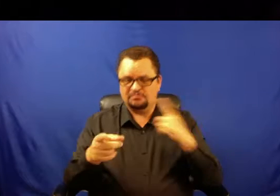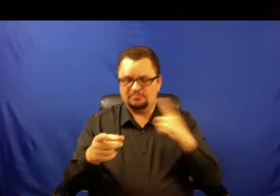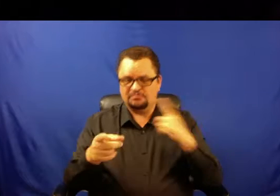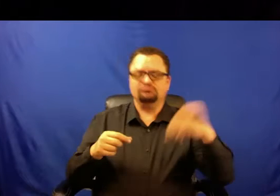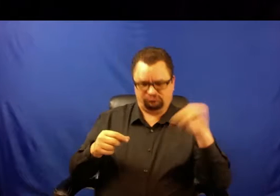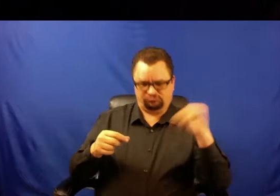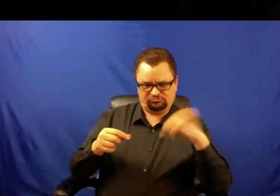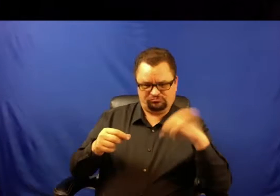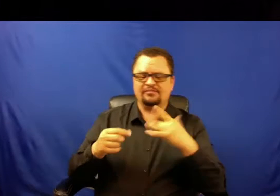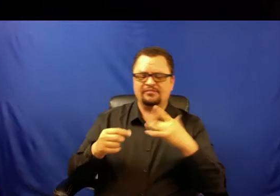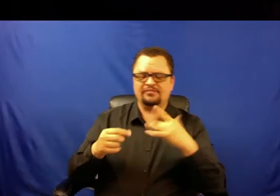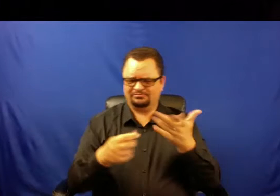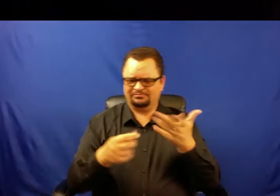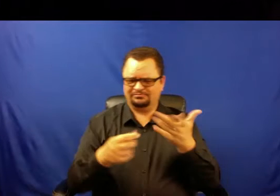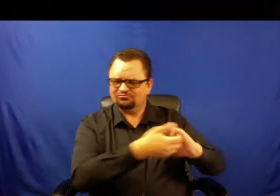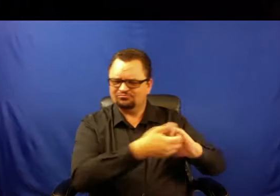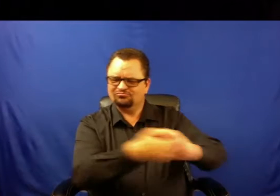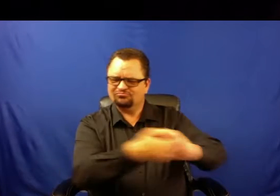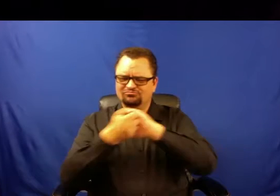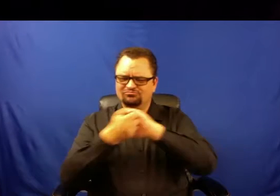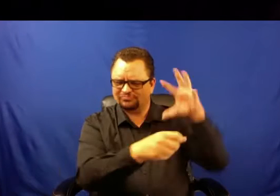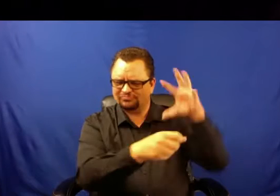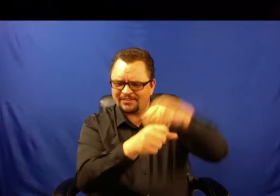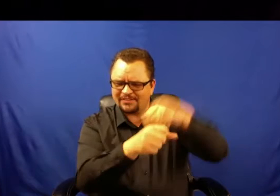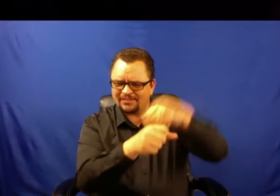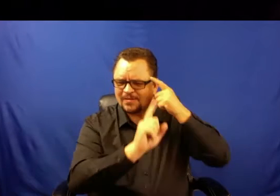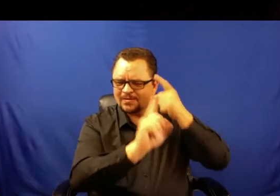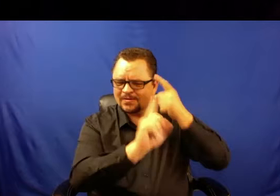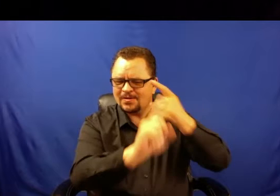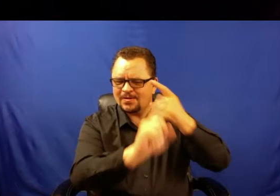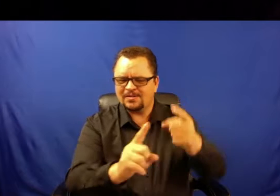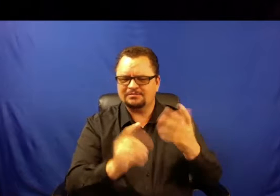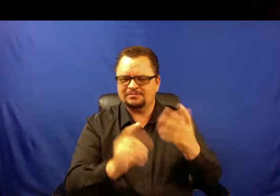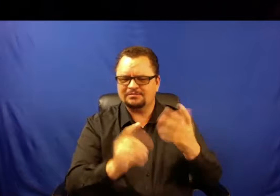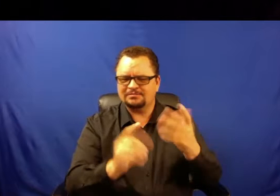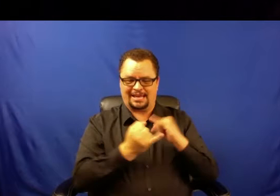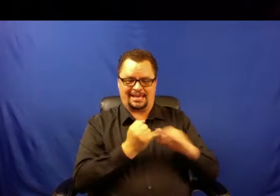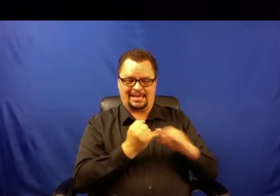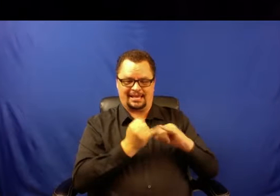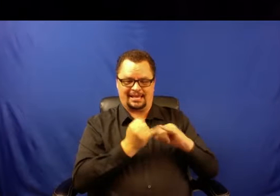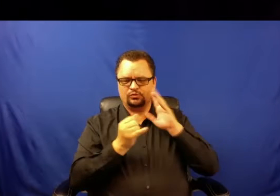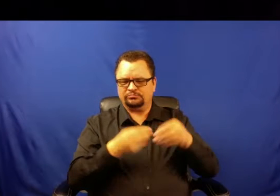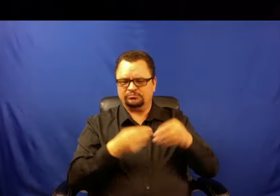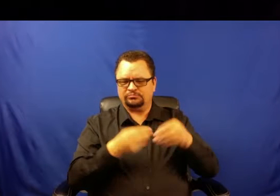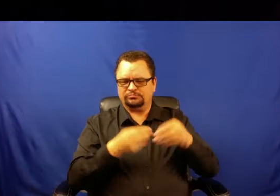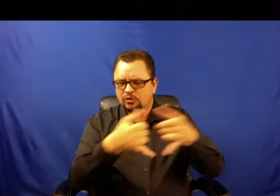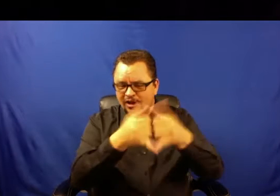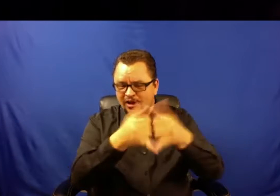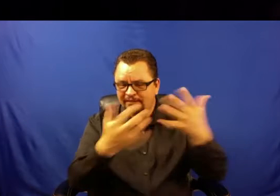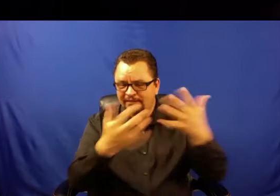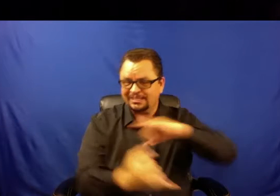with everyone that sounds good? Yep. Okay. All right.